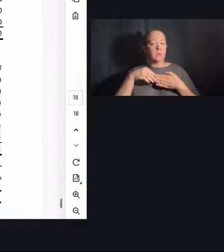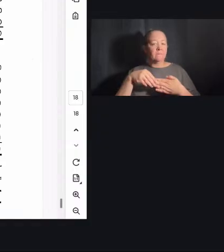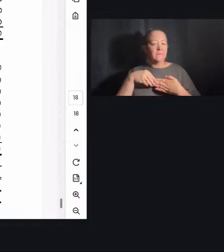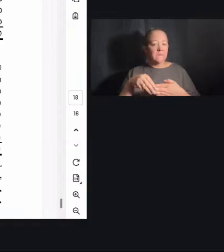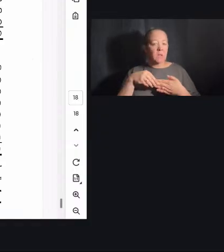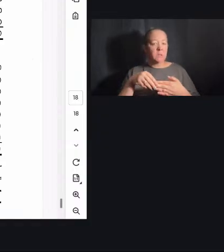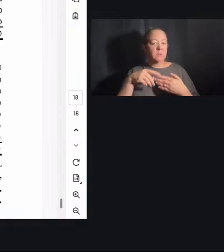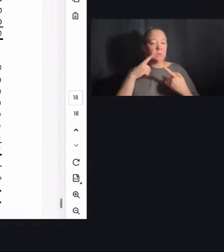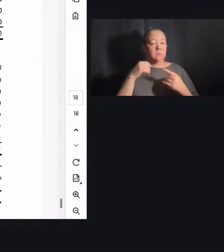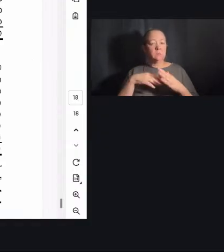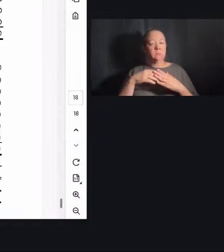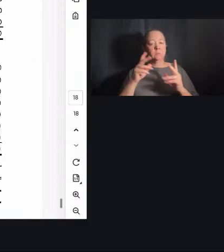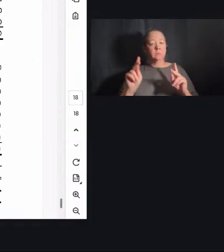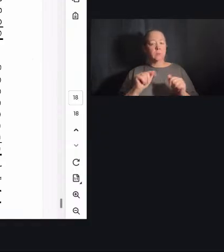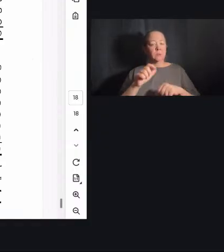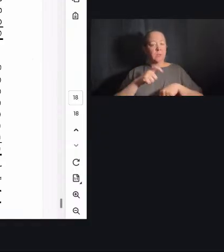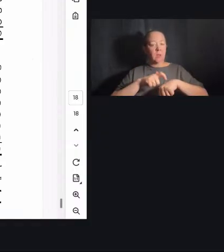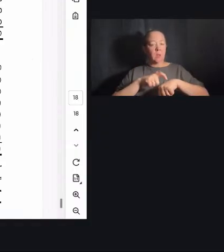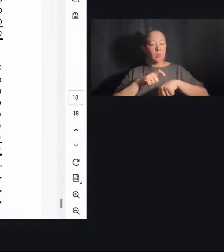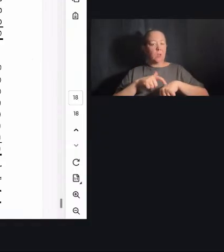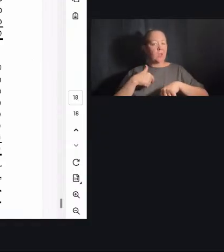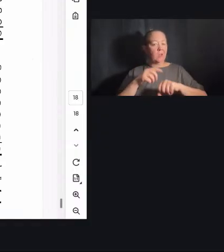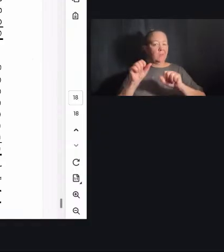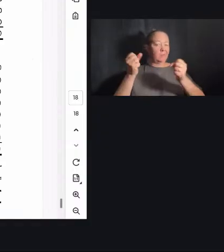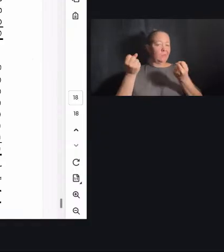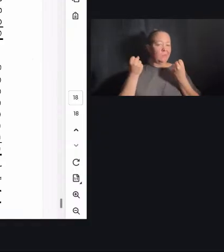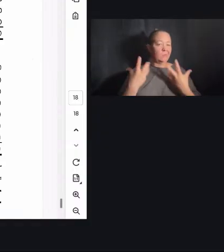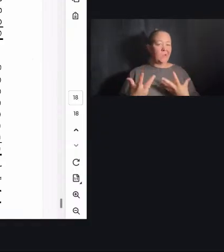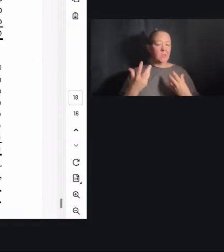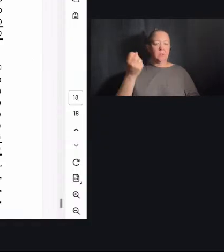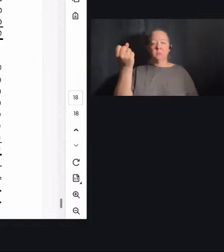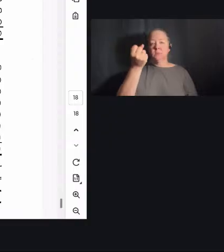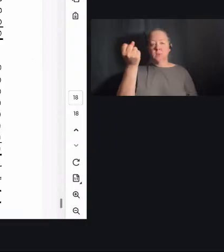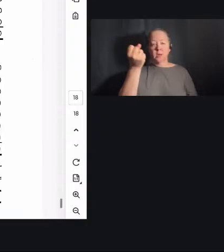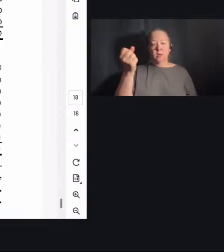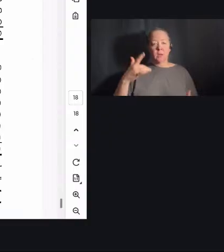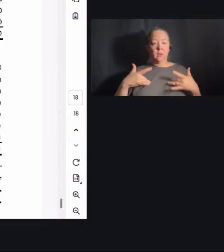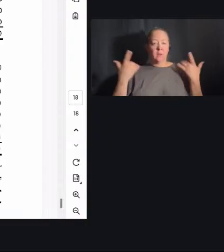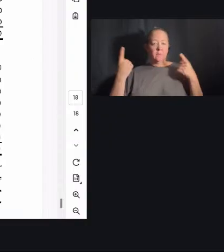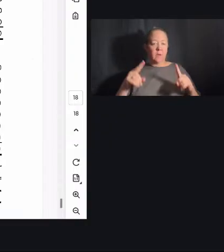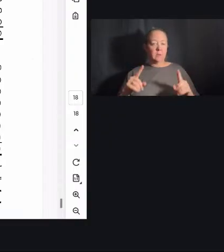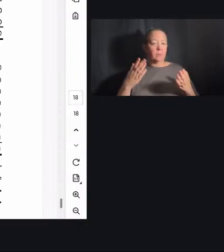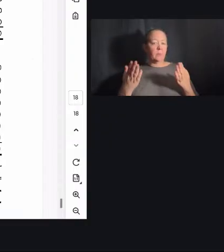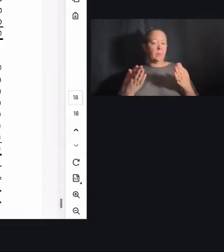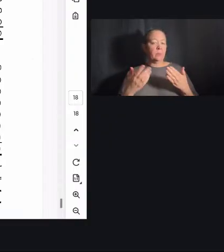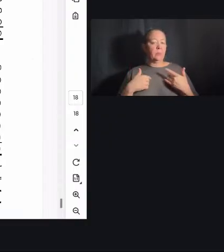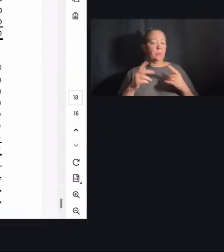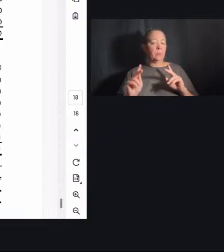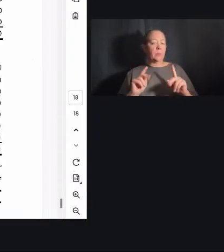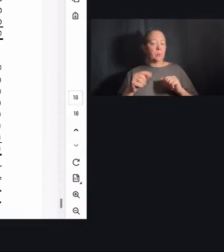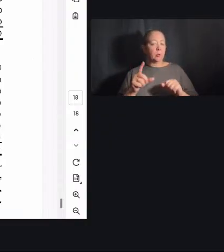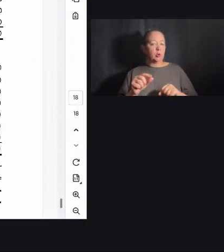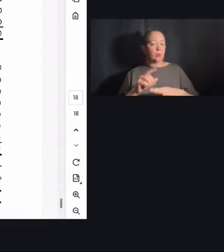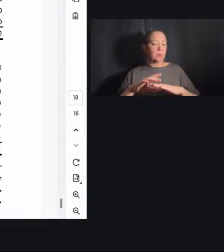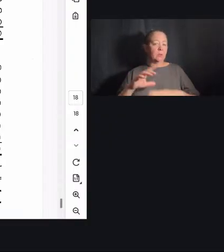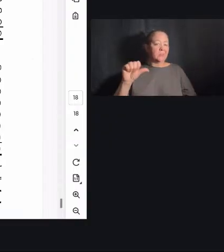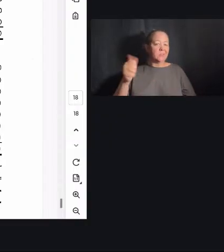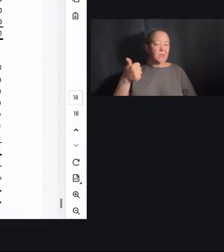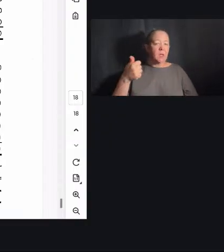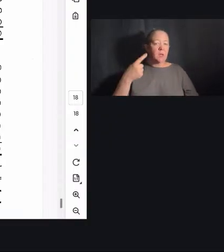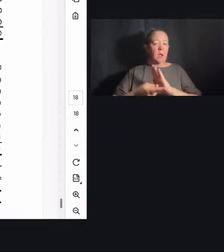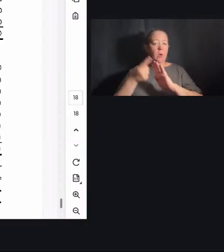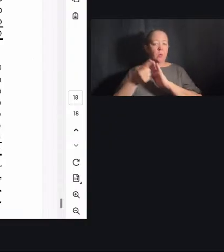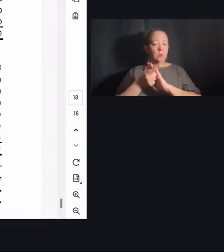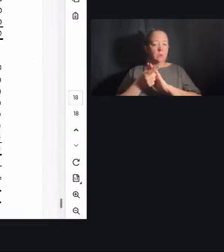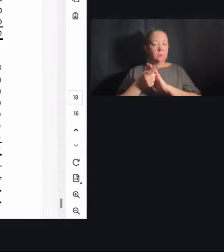events of maybe doing a 10-hour shift that day, or where the overtime doesn't